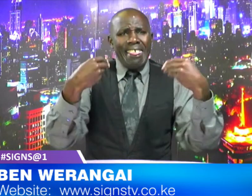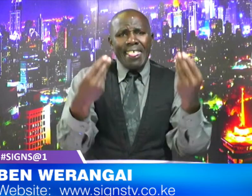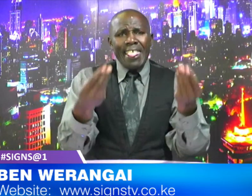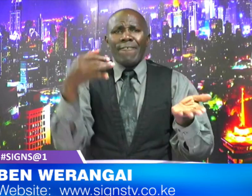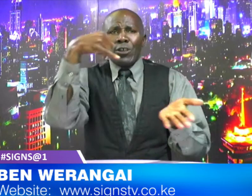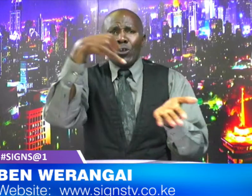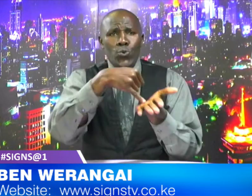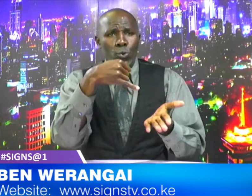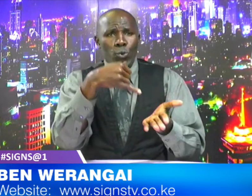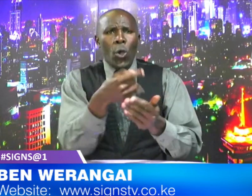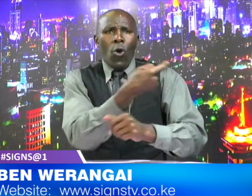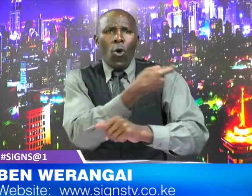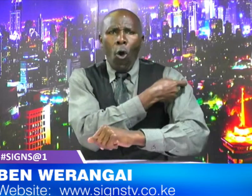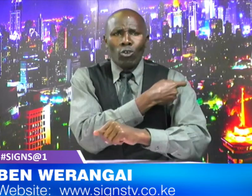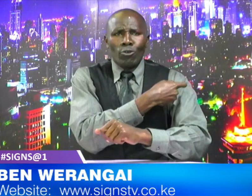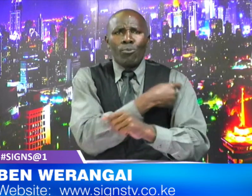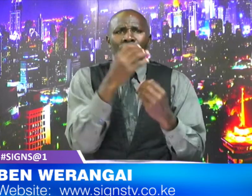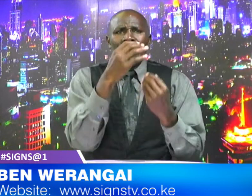Drugs and Supplies.